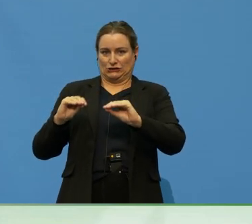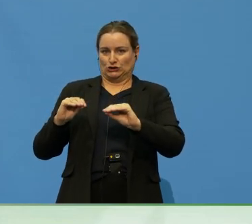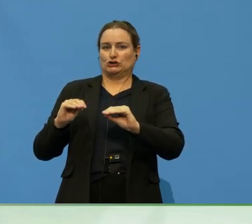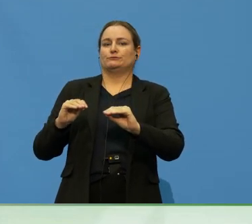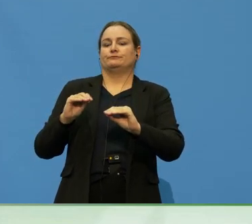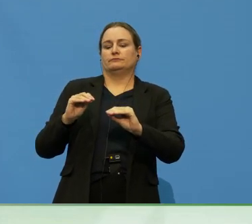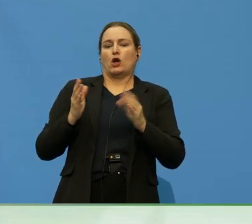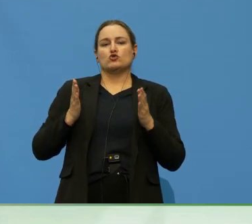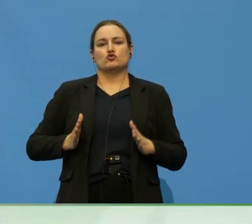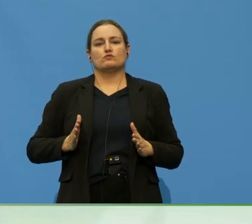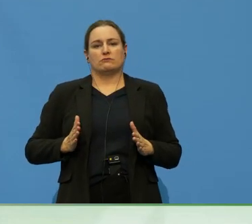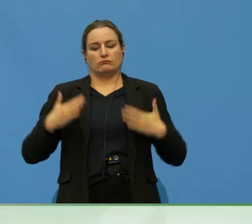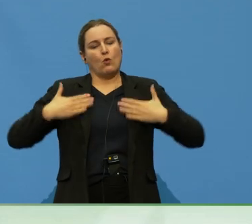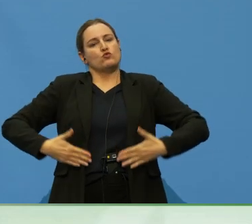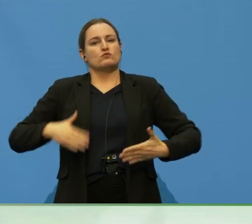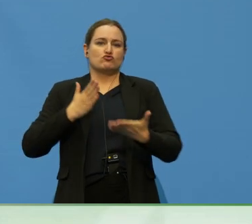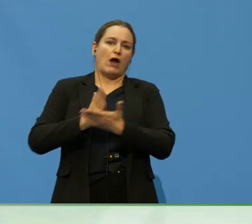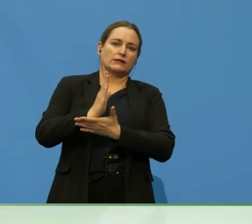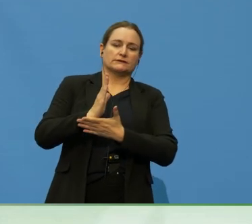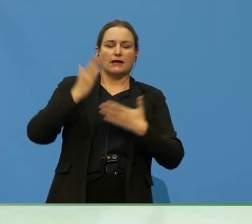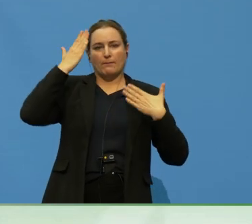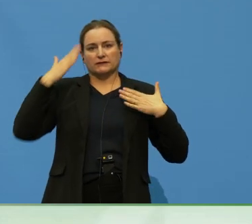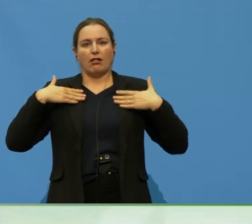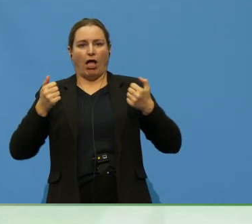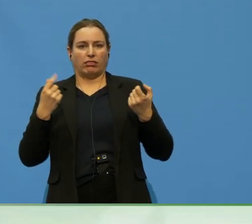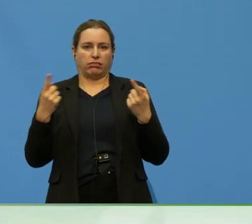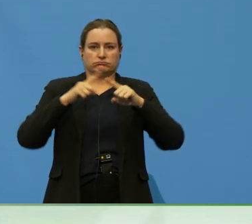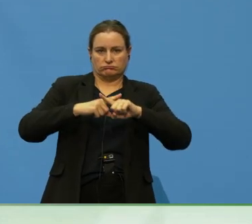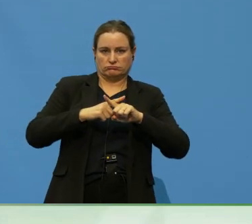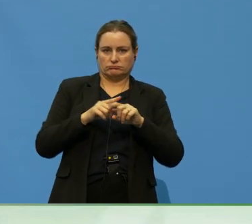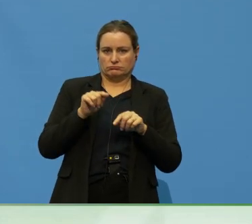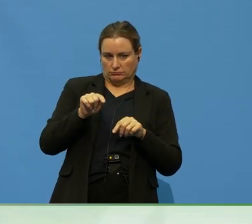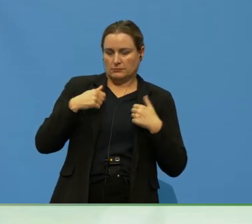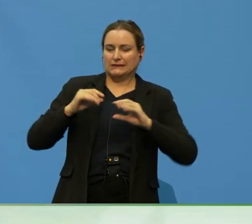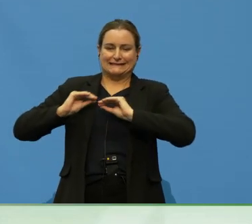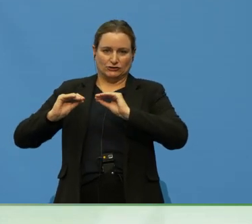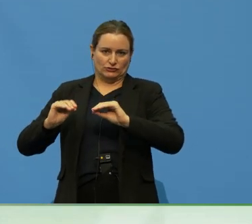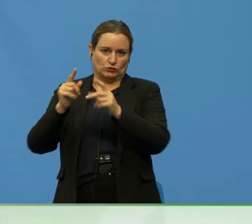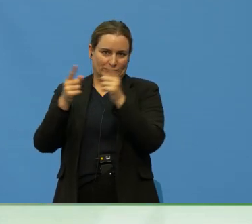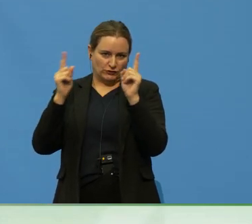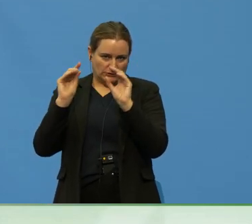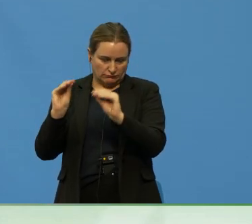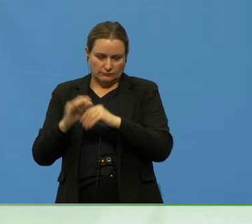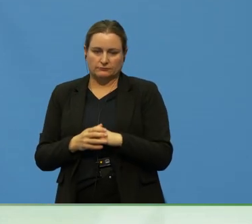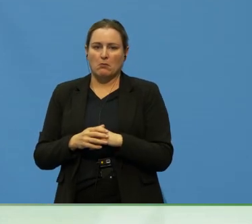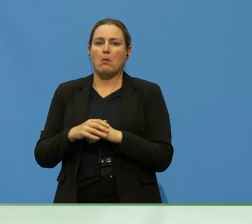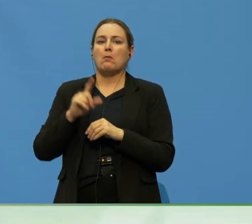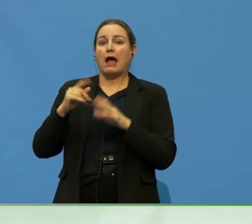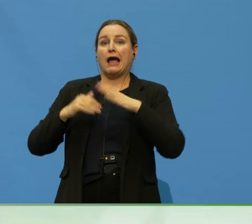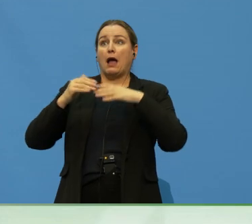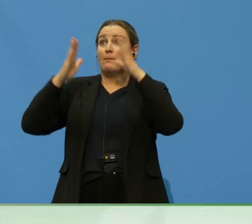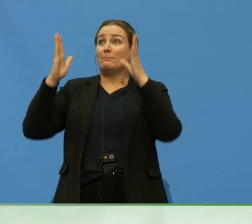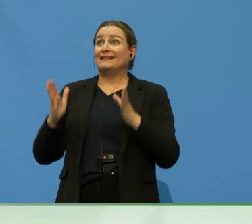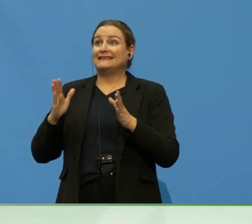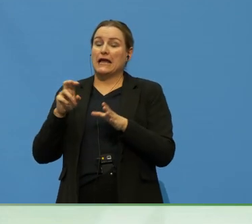human rights and mental health. And the pavement outside the building that we were teaching in,